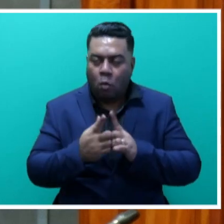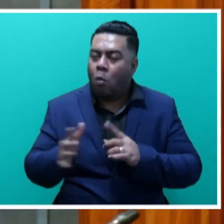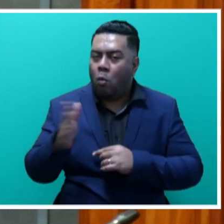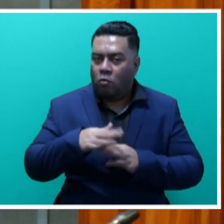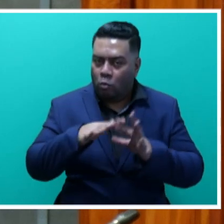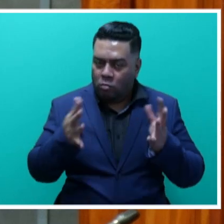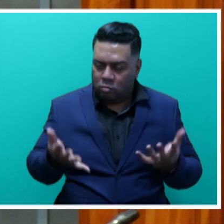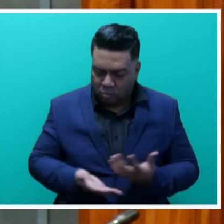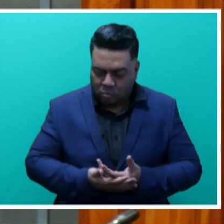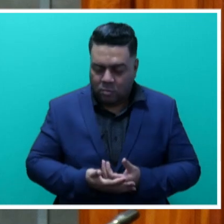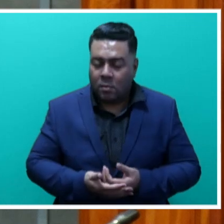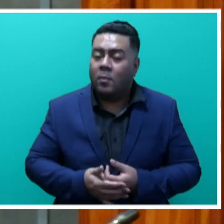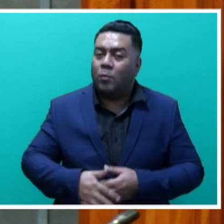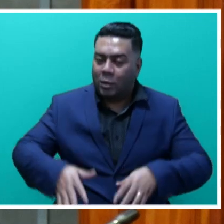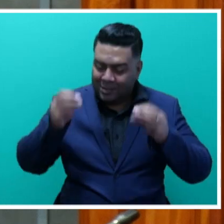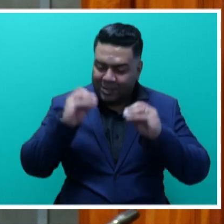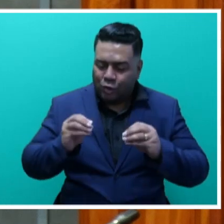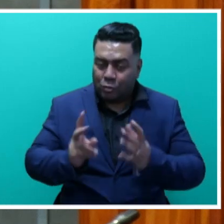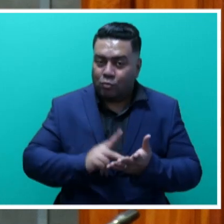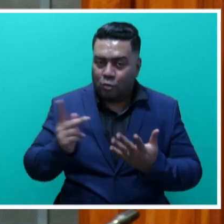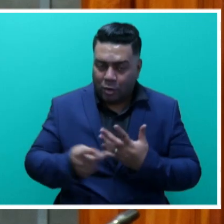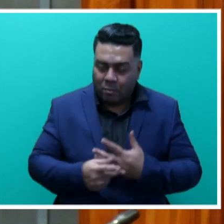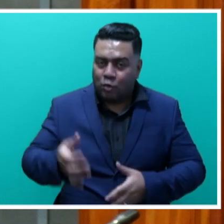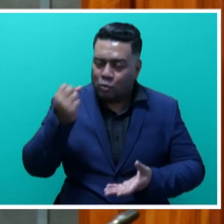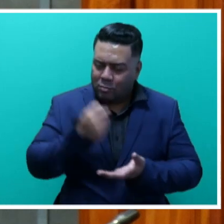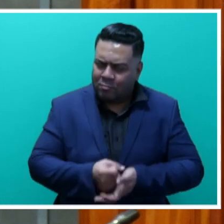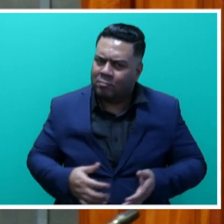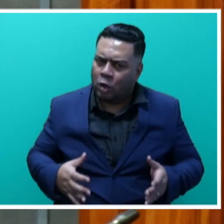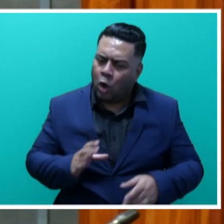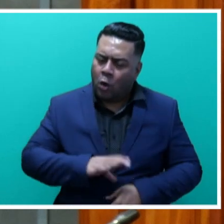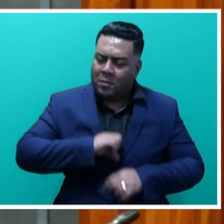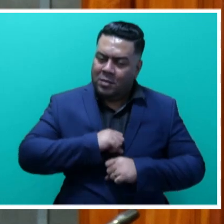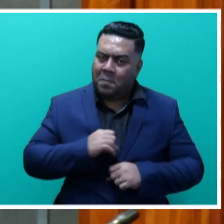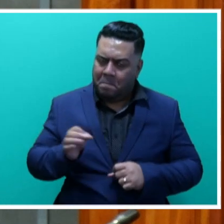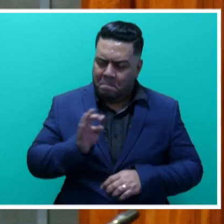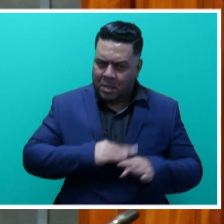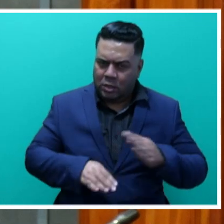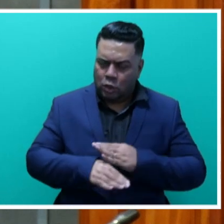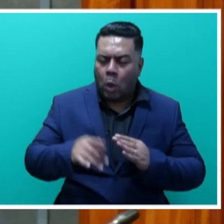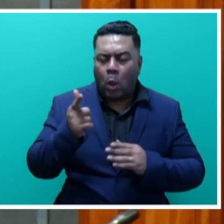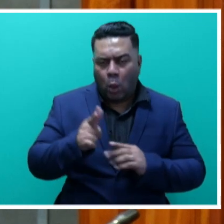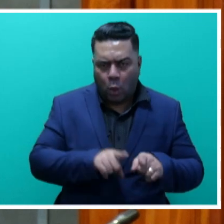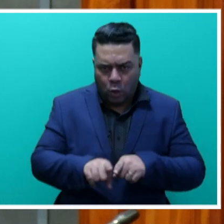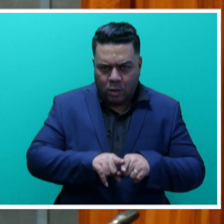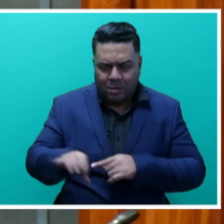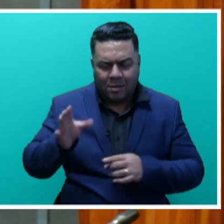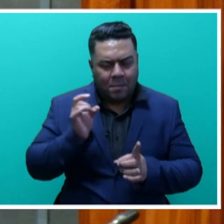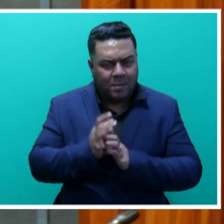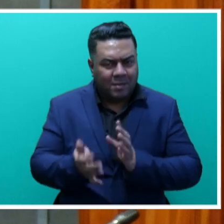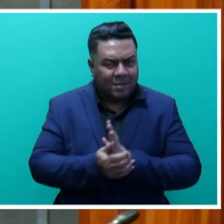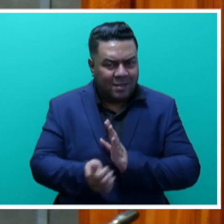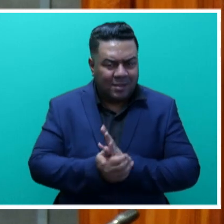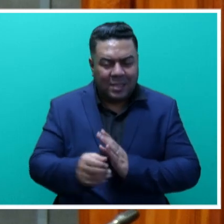is focusing on teaching strategies that foster competency-based learning and skills needed for sustainable and resilient